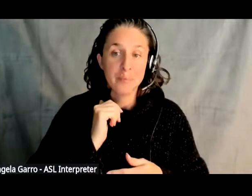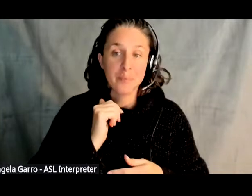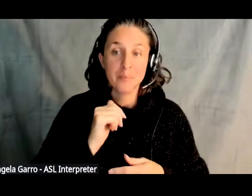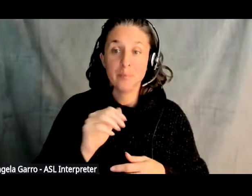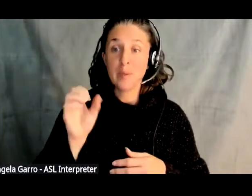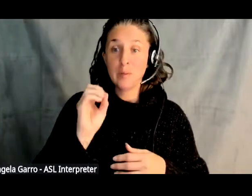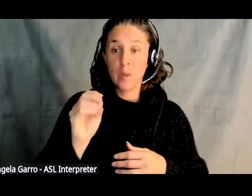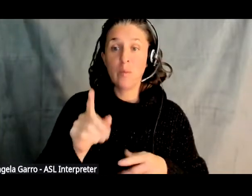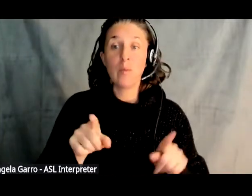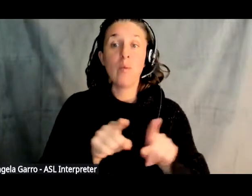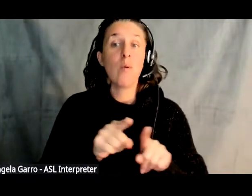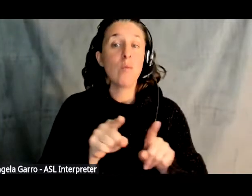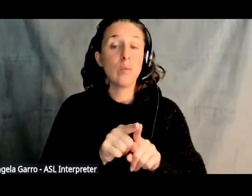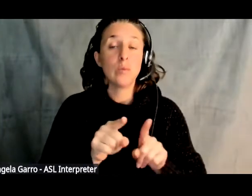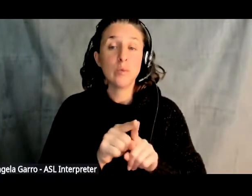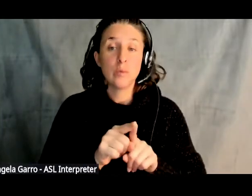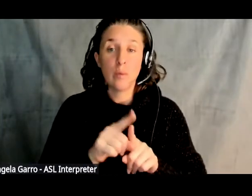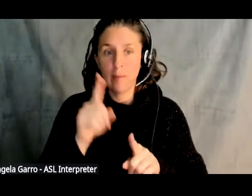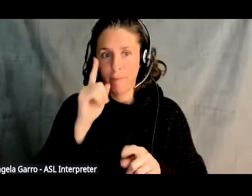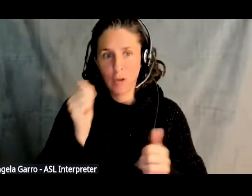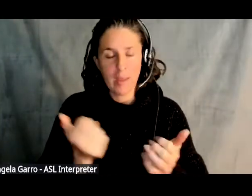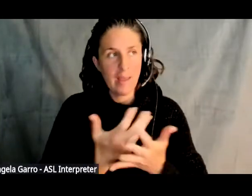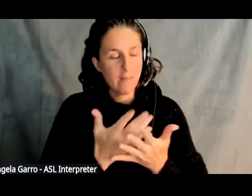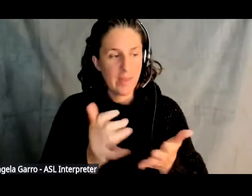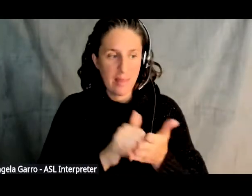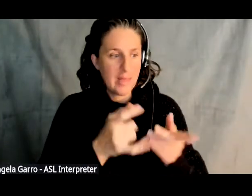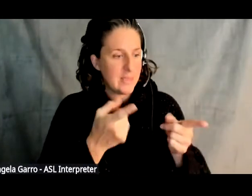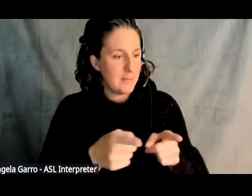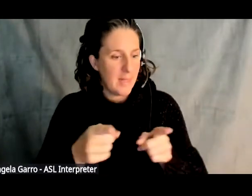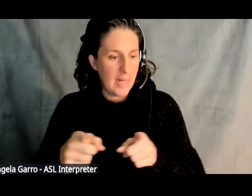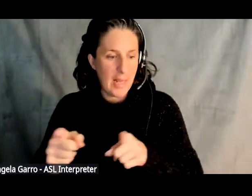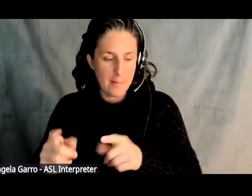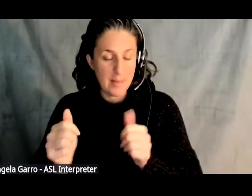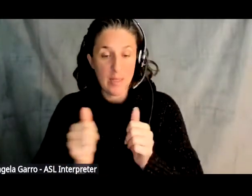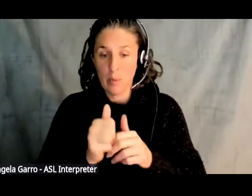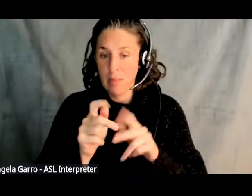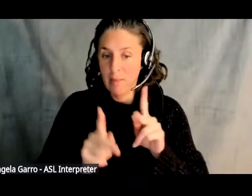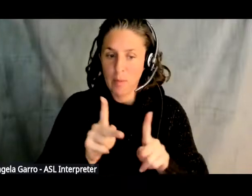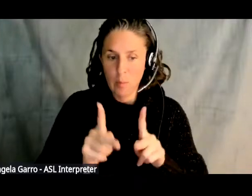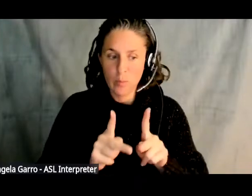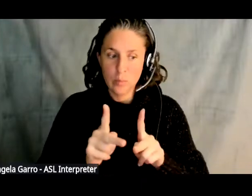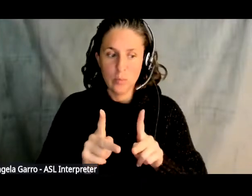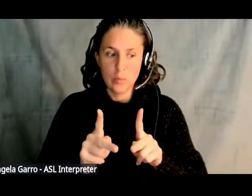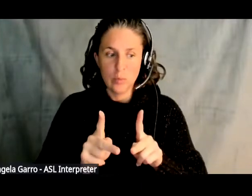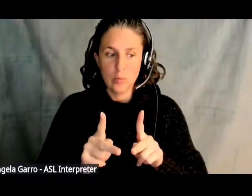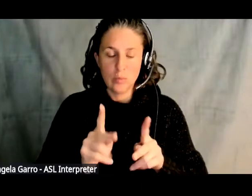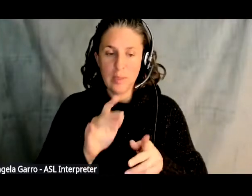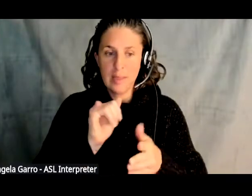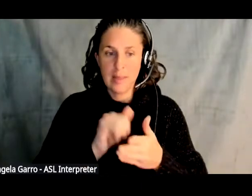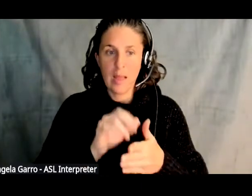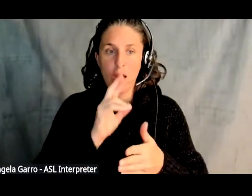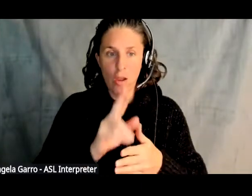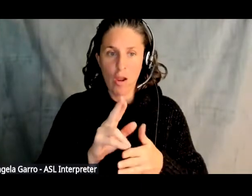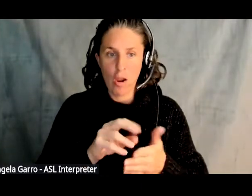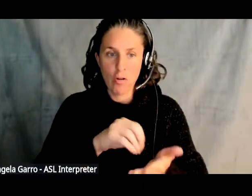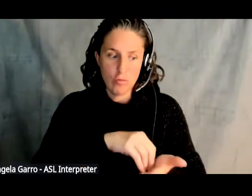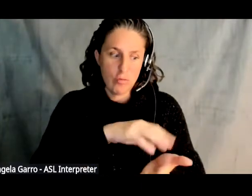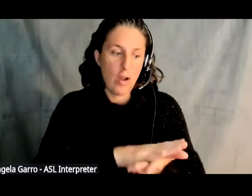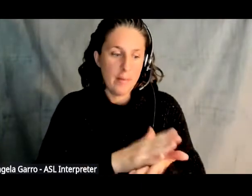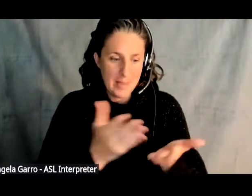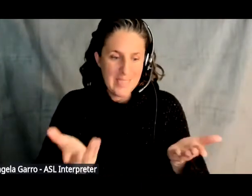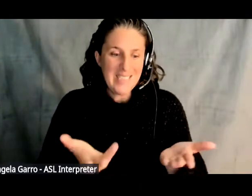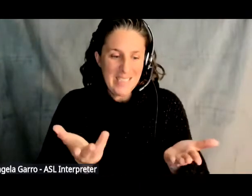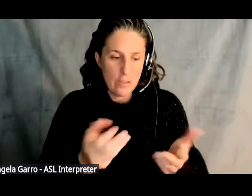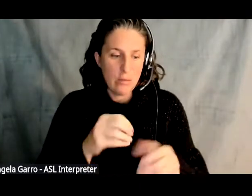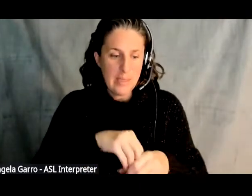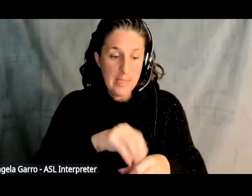There's also, I want, for everything that's been happening with folks that are undocumented here in our